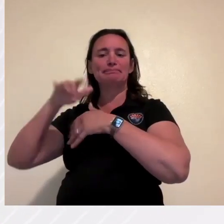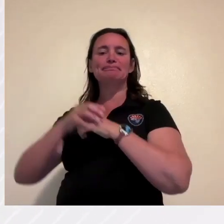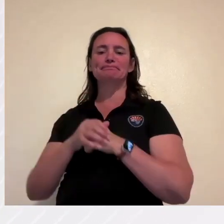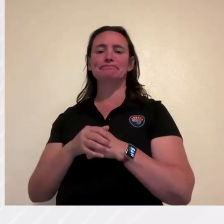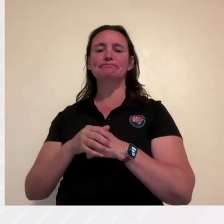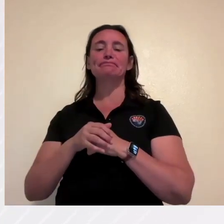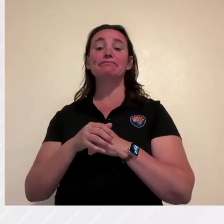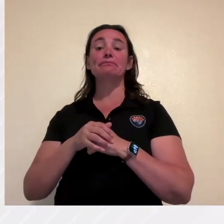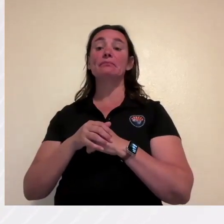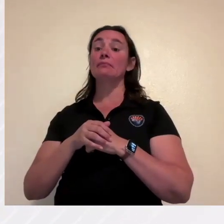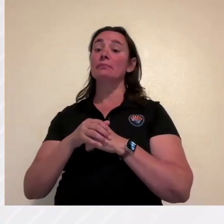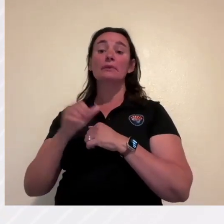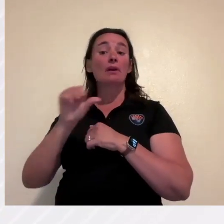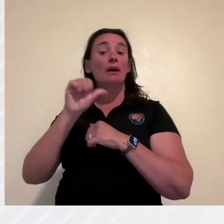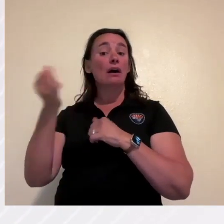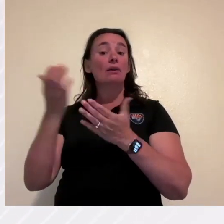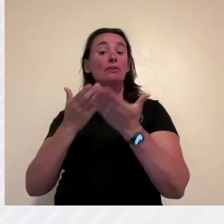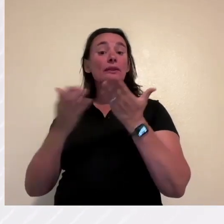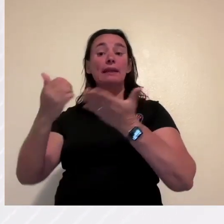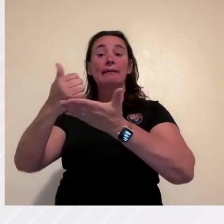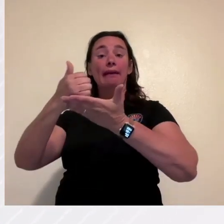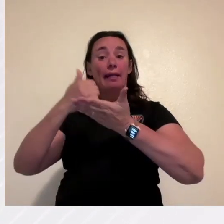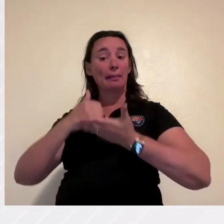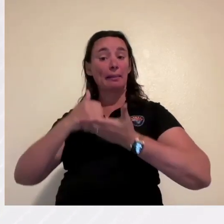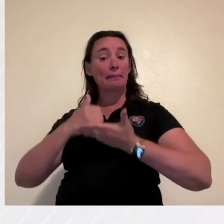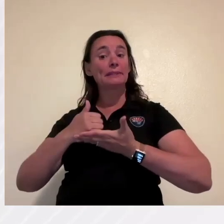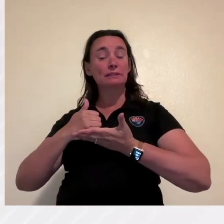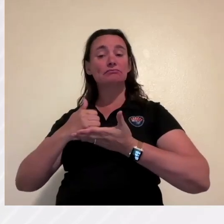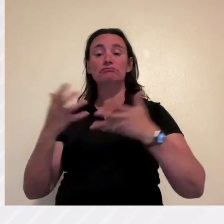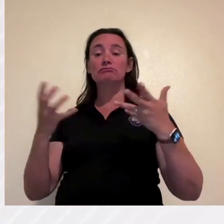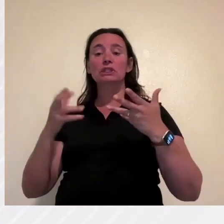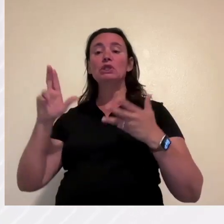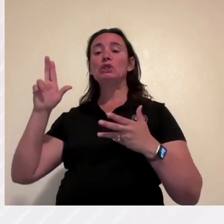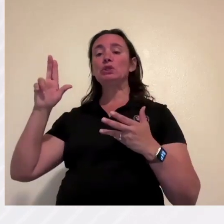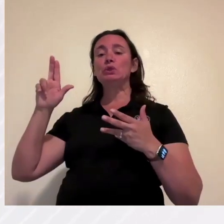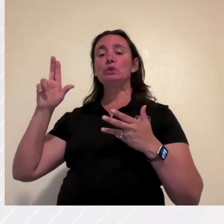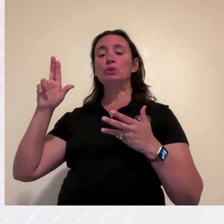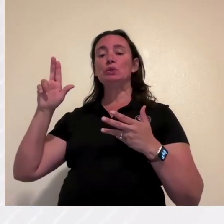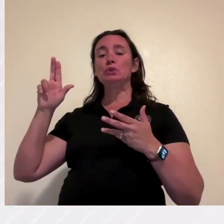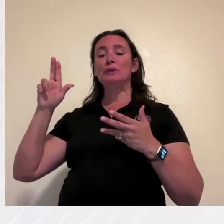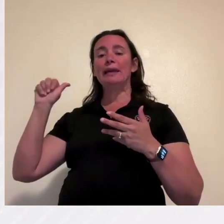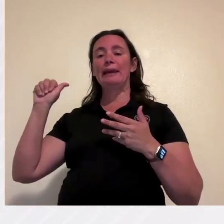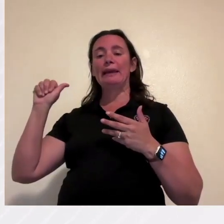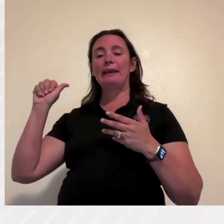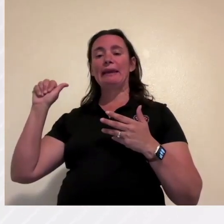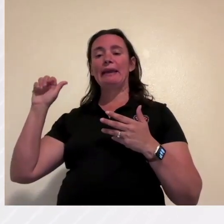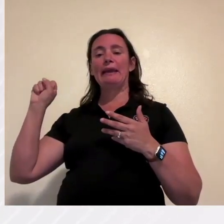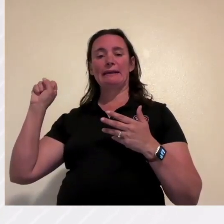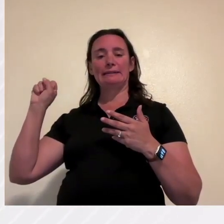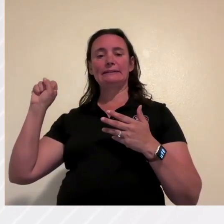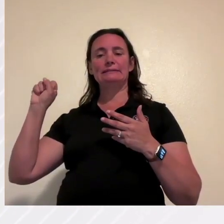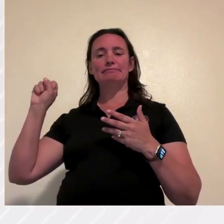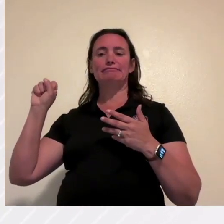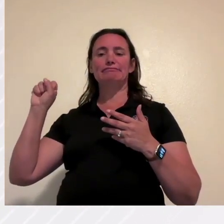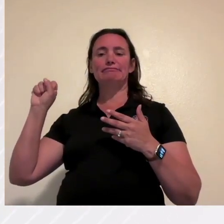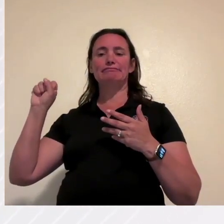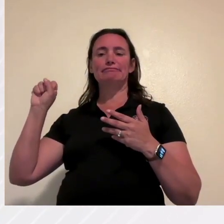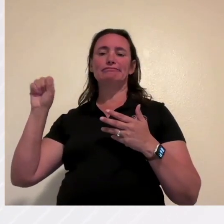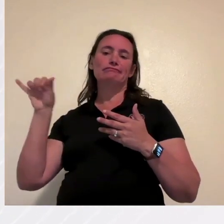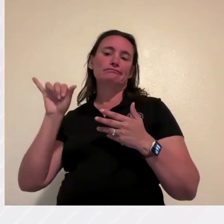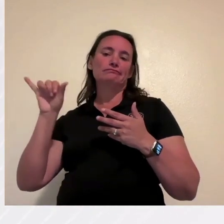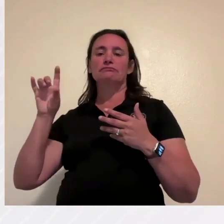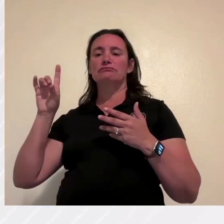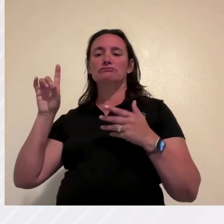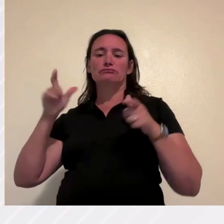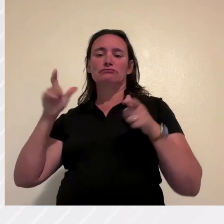us see a bit of portion of the fire is the UAS, and that's basically drones. We're utilizing